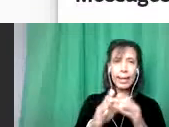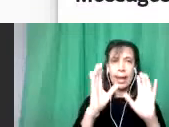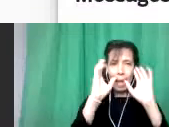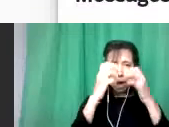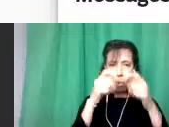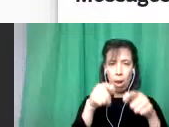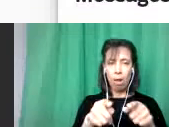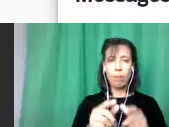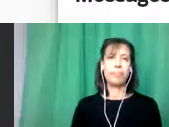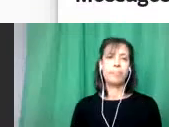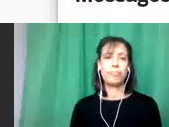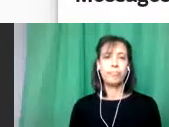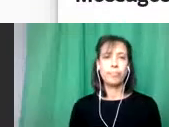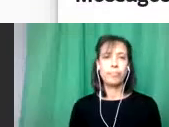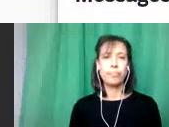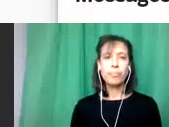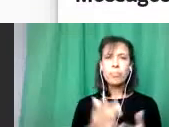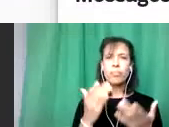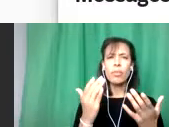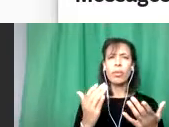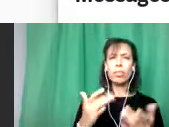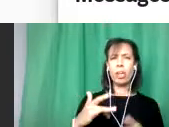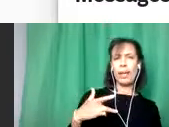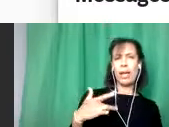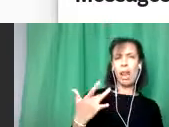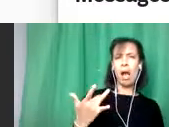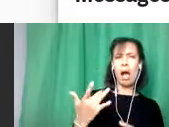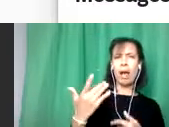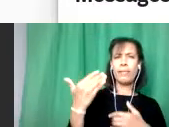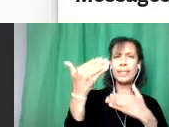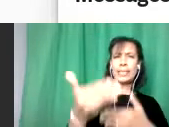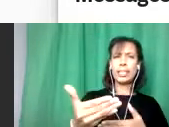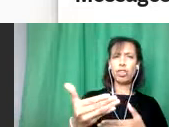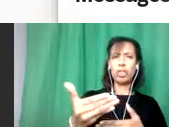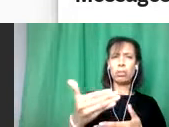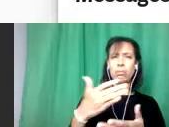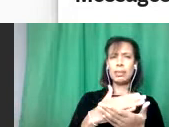and I'm going to go into the live session section,